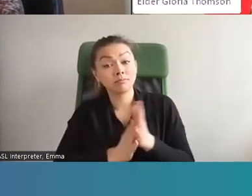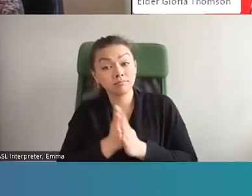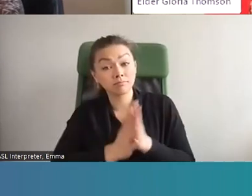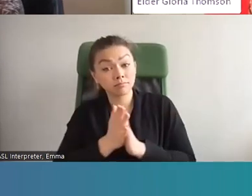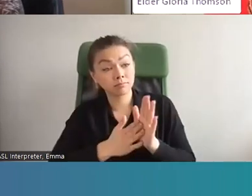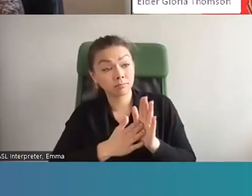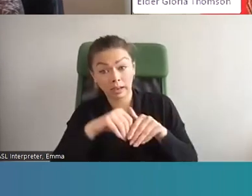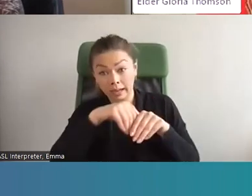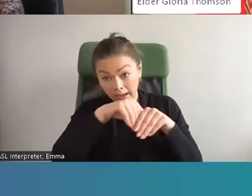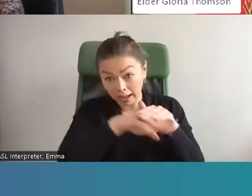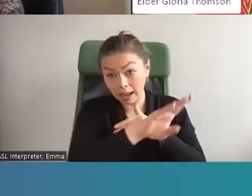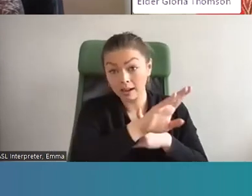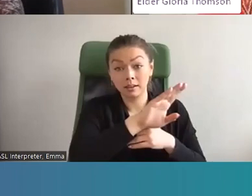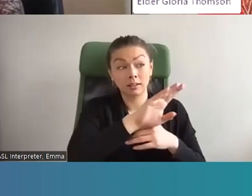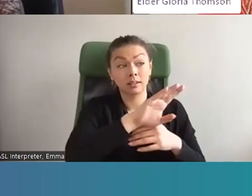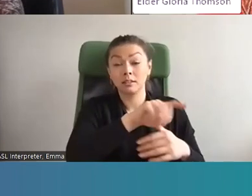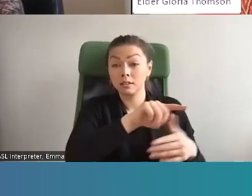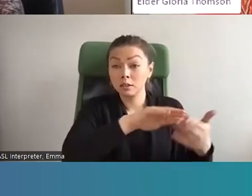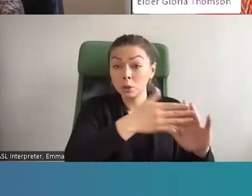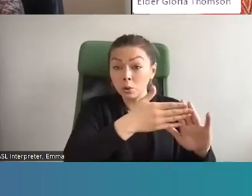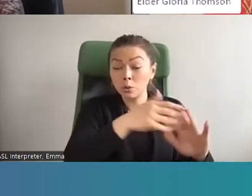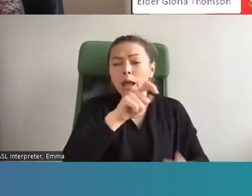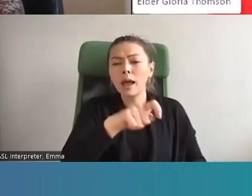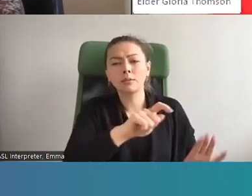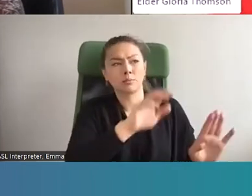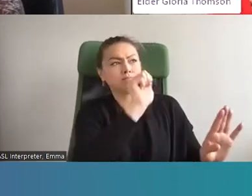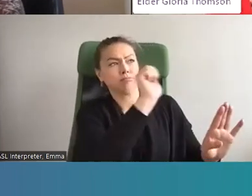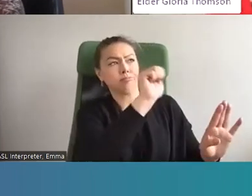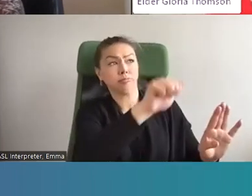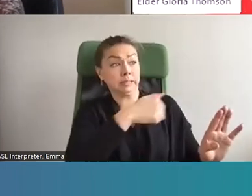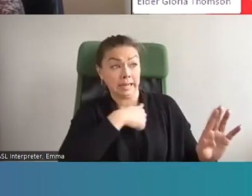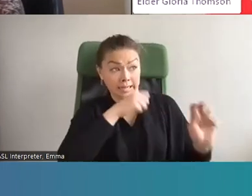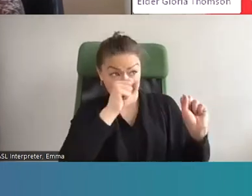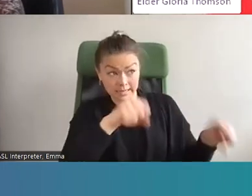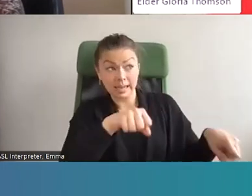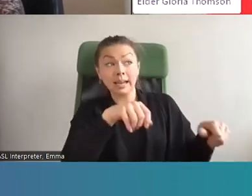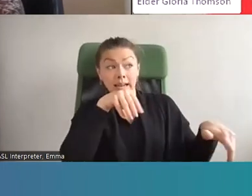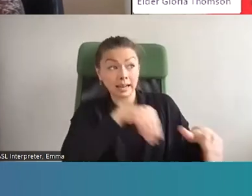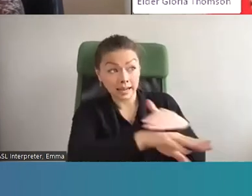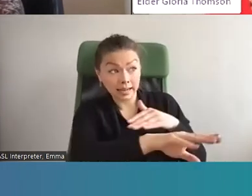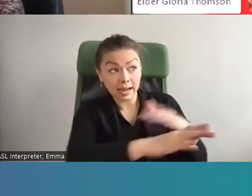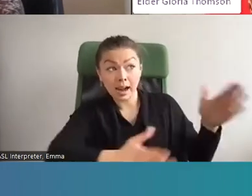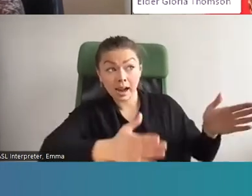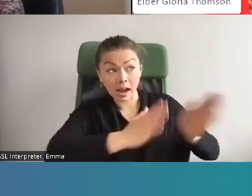door and ask permission to come in. But we did it with respect.